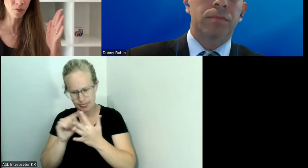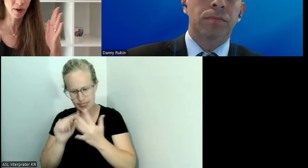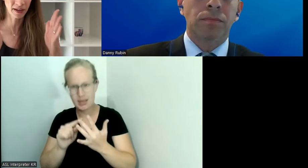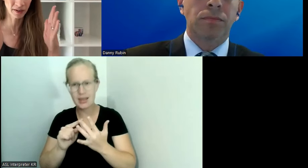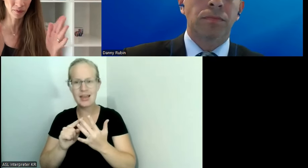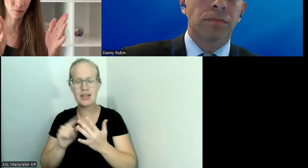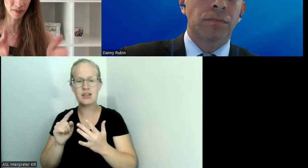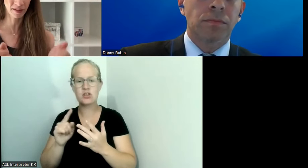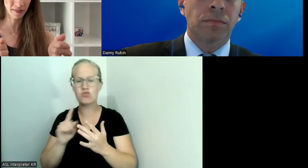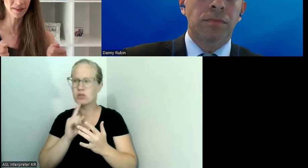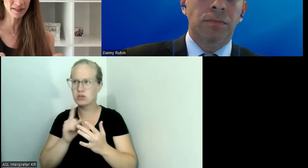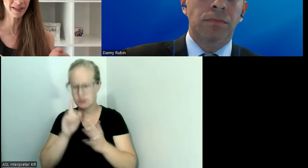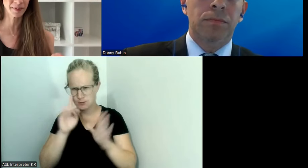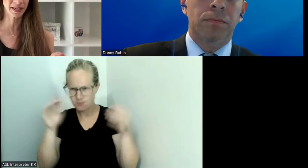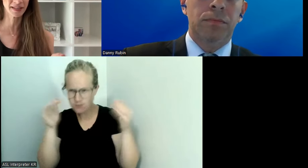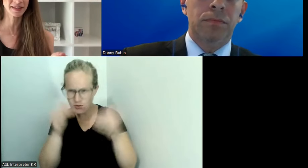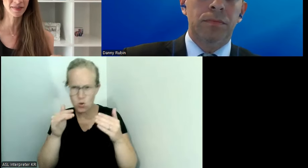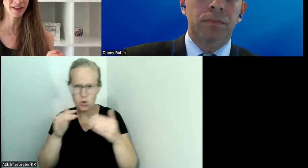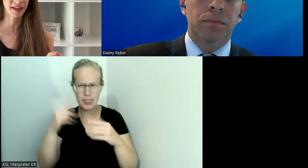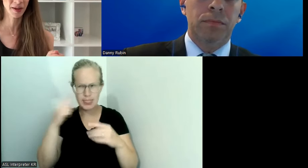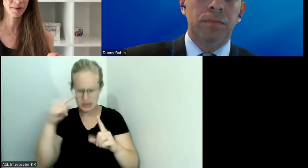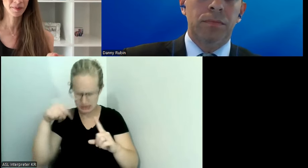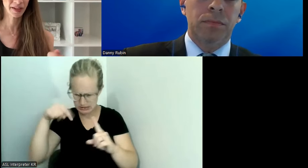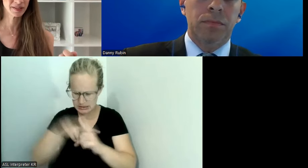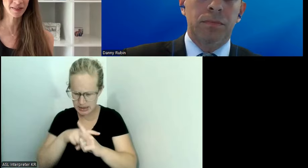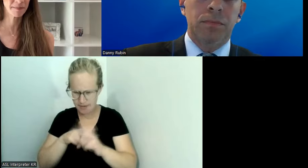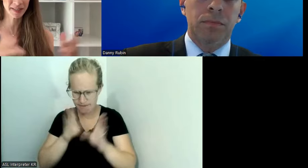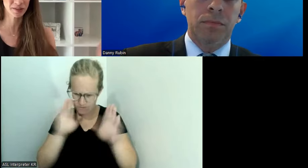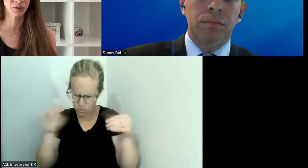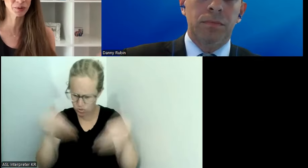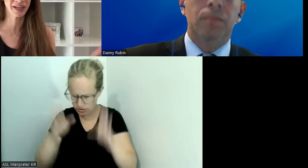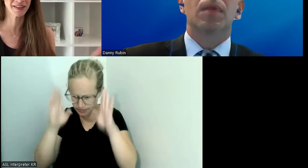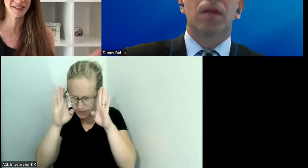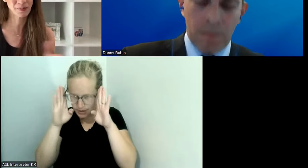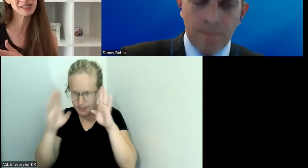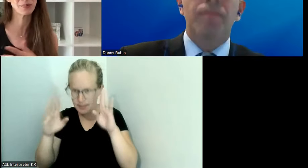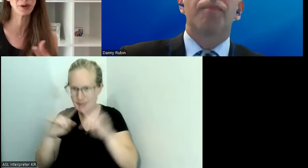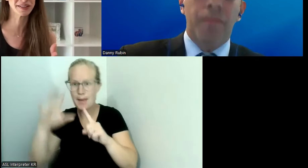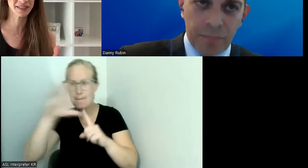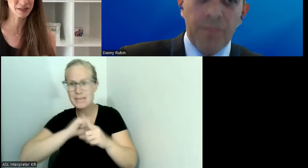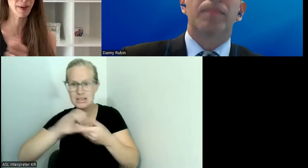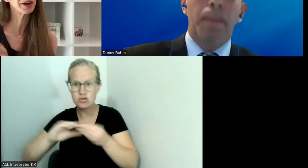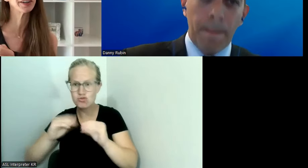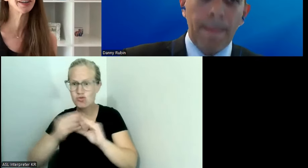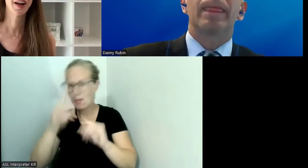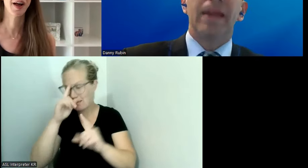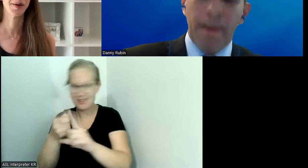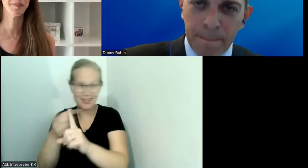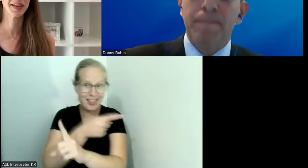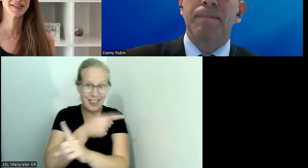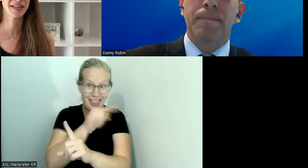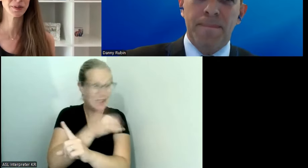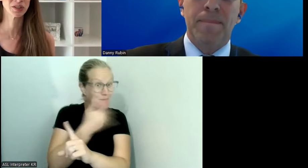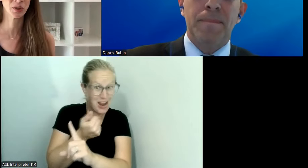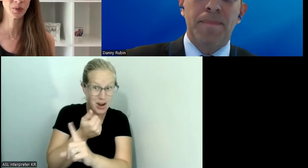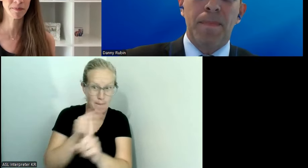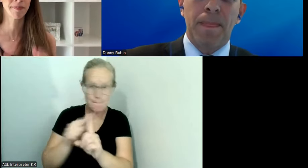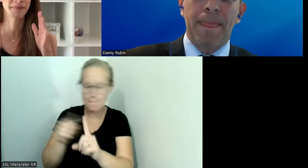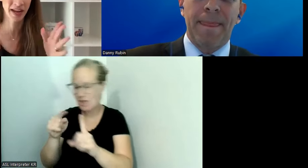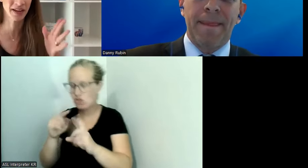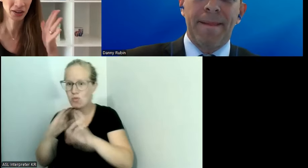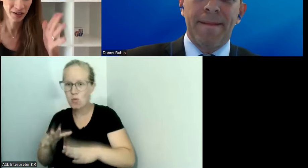head about what they, what they think the assignment is that they, like you said, they missed the story because it went somewhere else and it's better, um, because they were